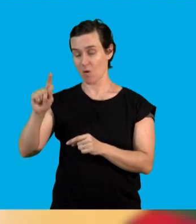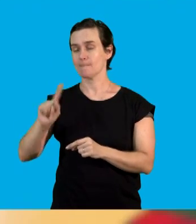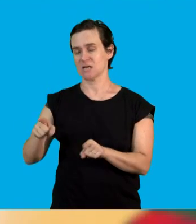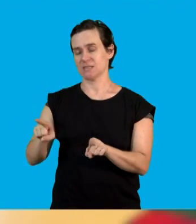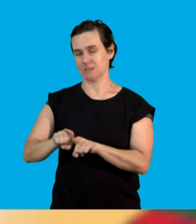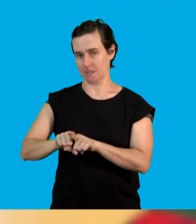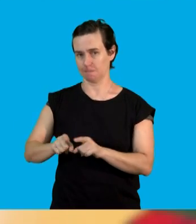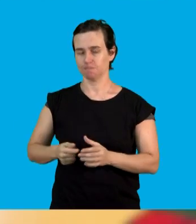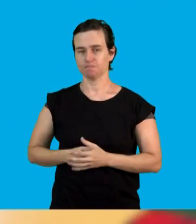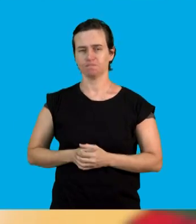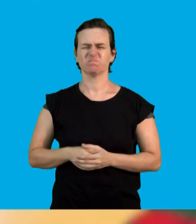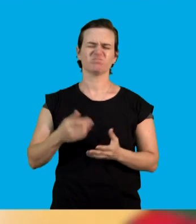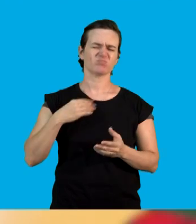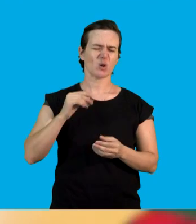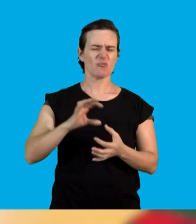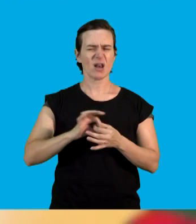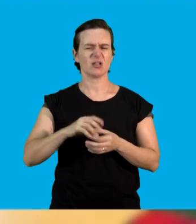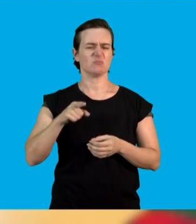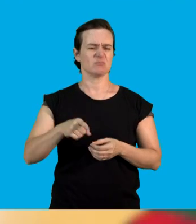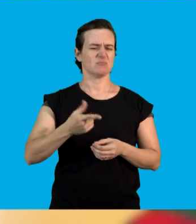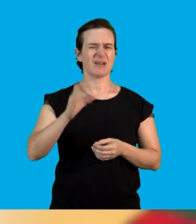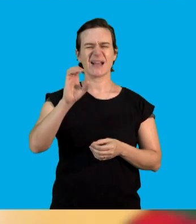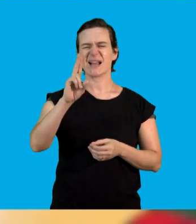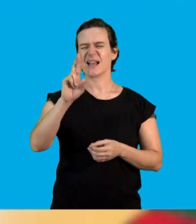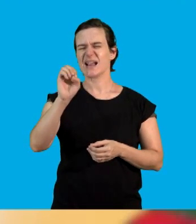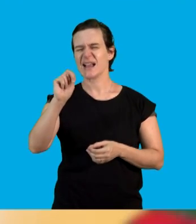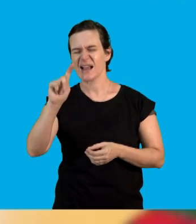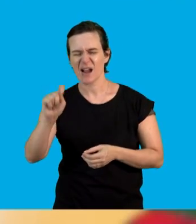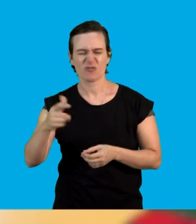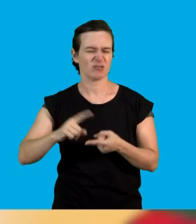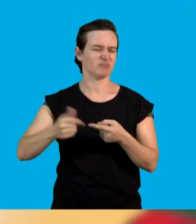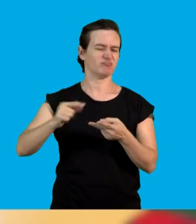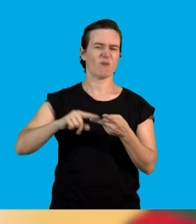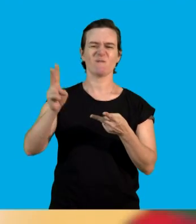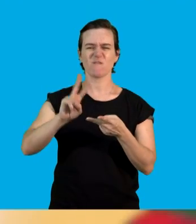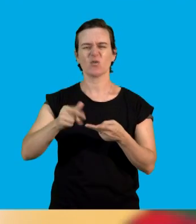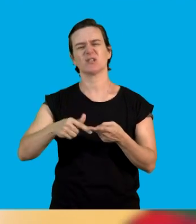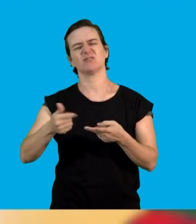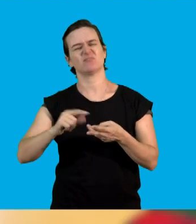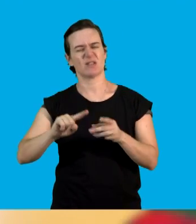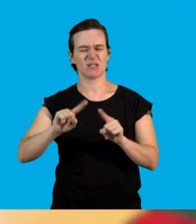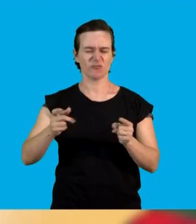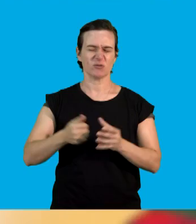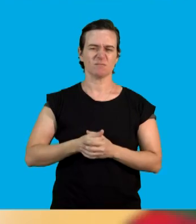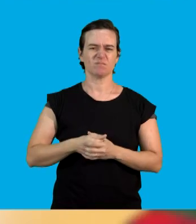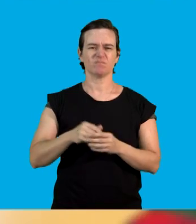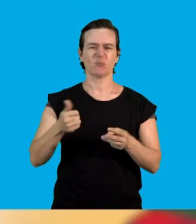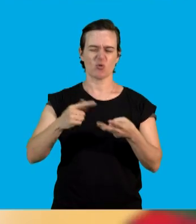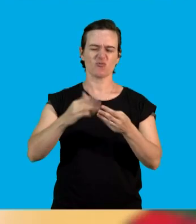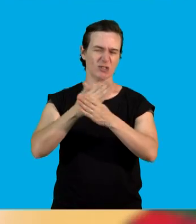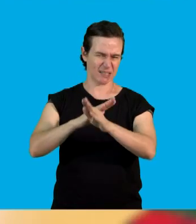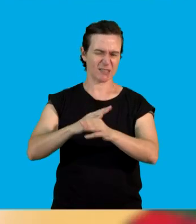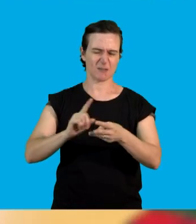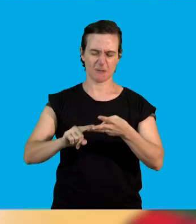talking about, the relationship between current, the voltage, and the resistance. Now, those things, they can be measured. They have certain